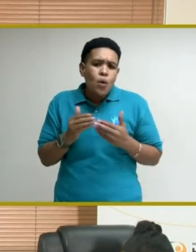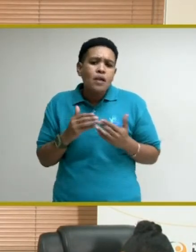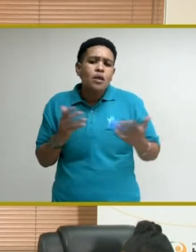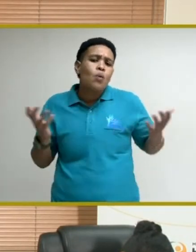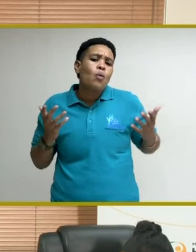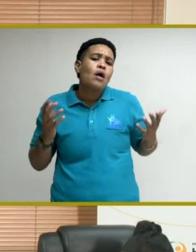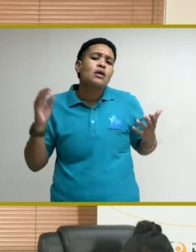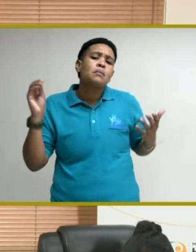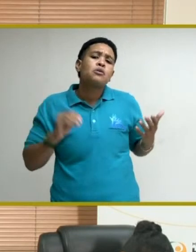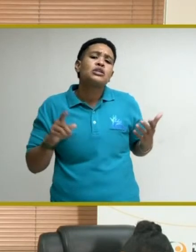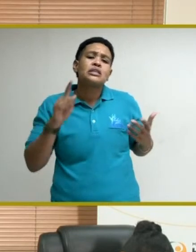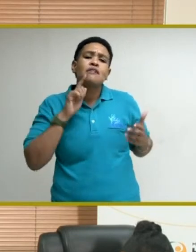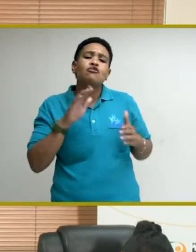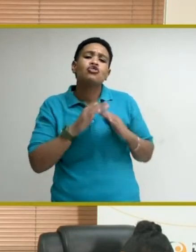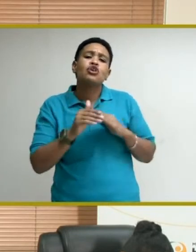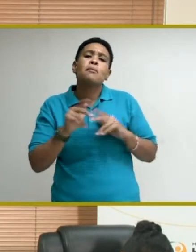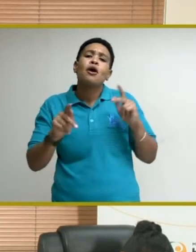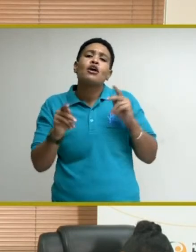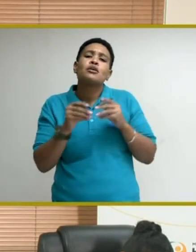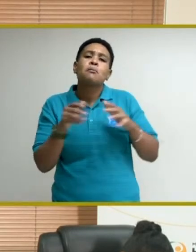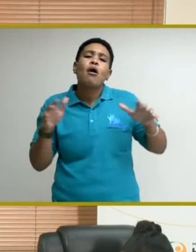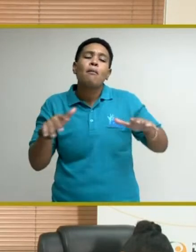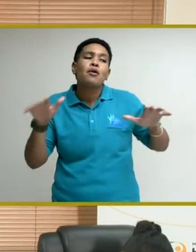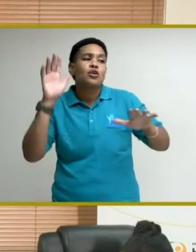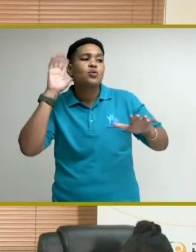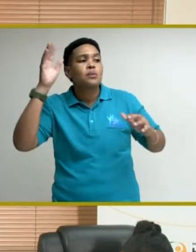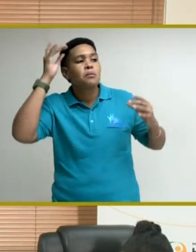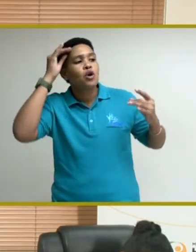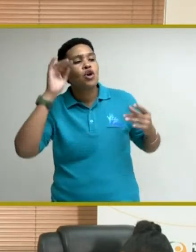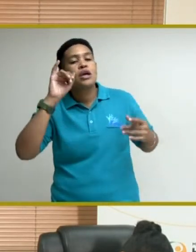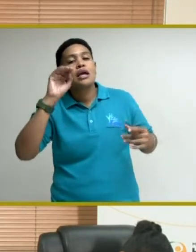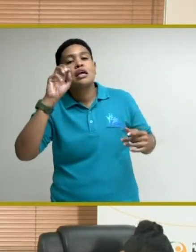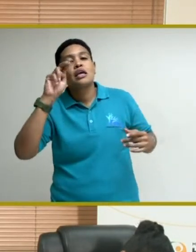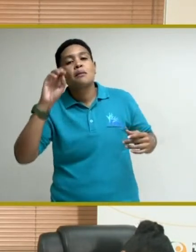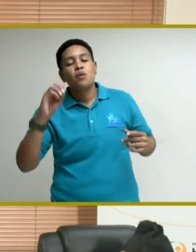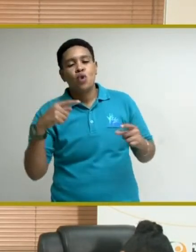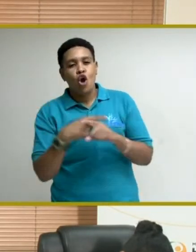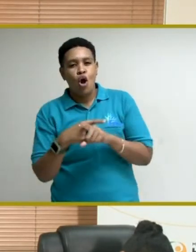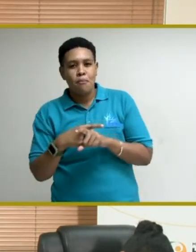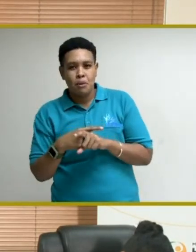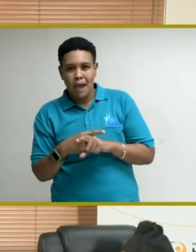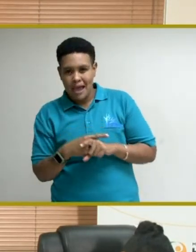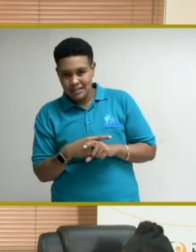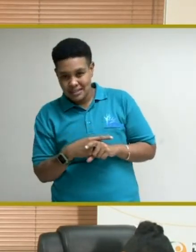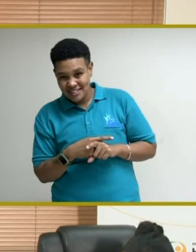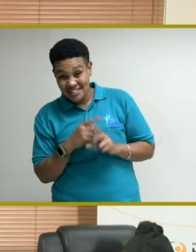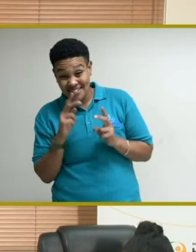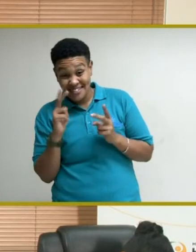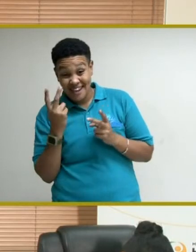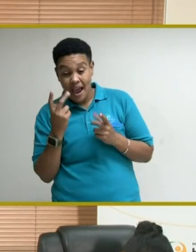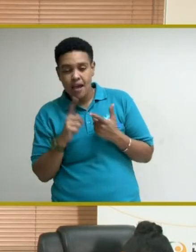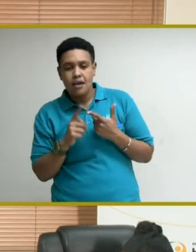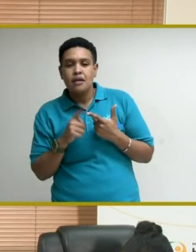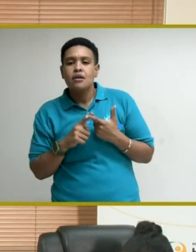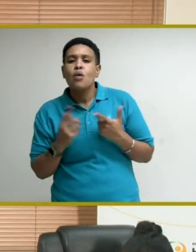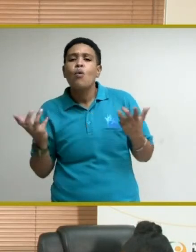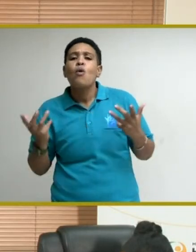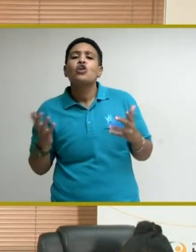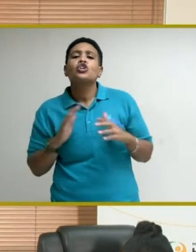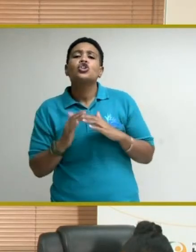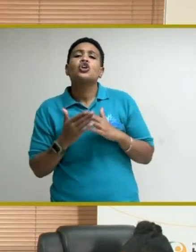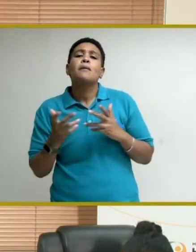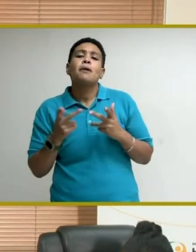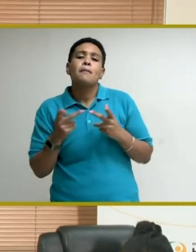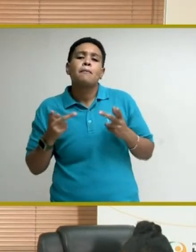what percentage rather of Jamaica's population would be considered immunocompromised, and 2, whether or not, what is Jamaica's position